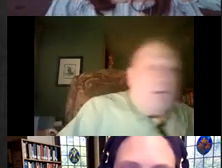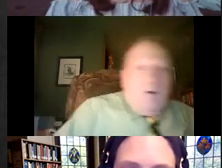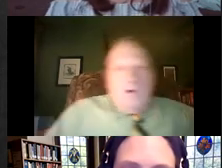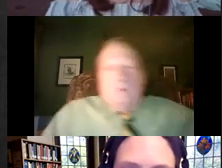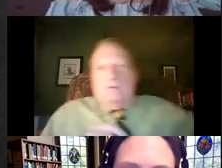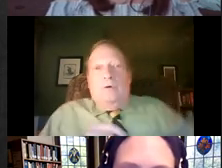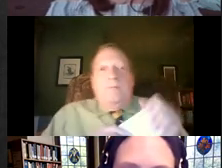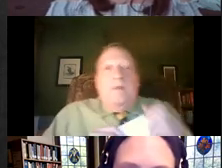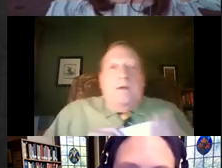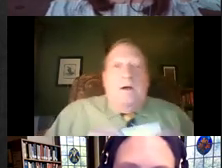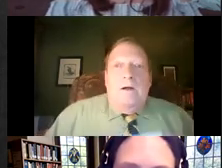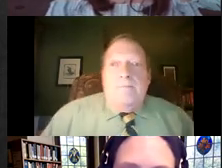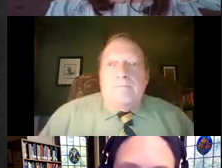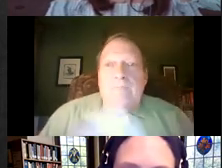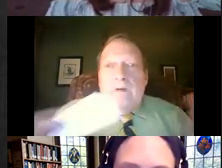Another of the cultural